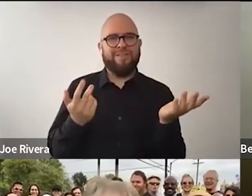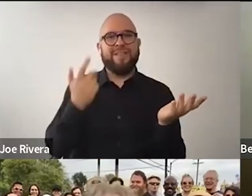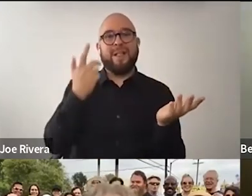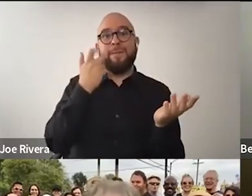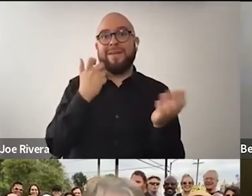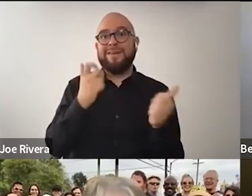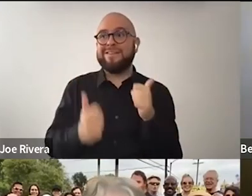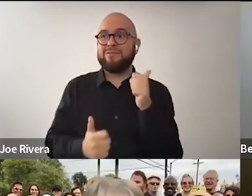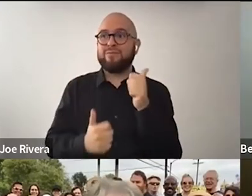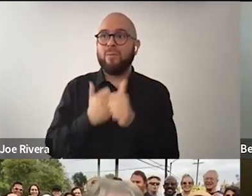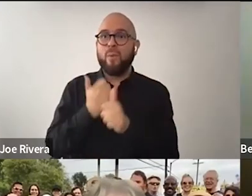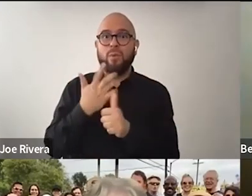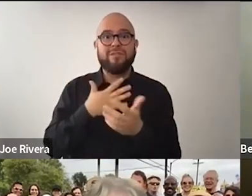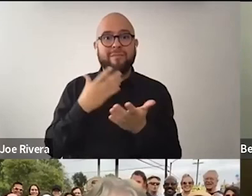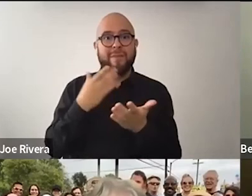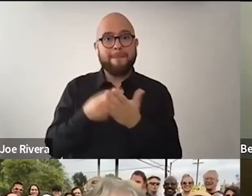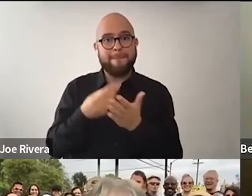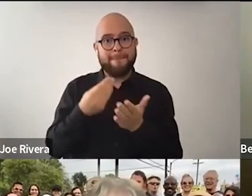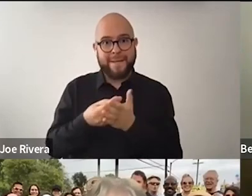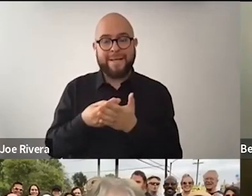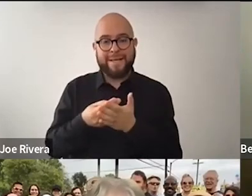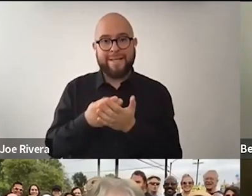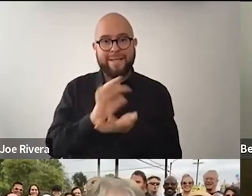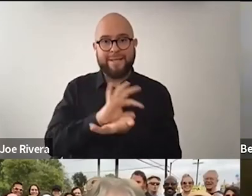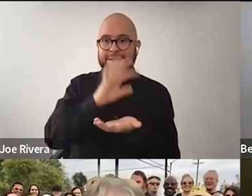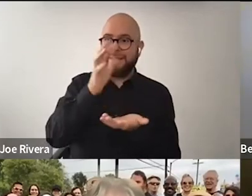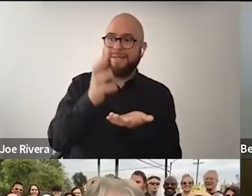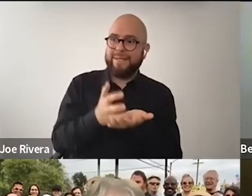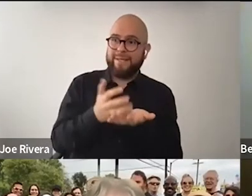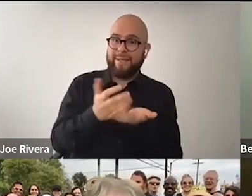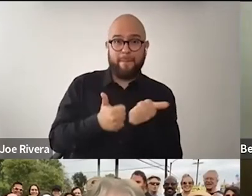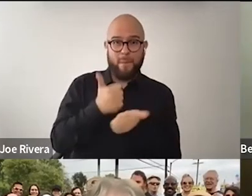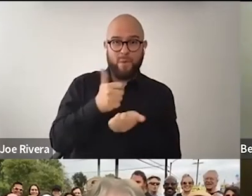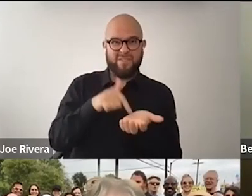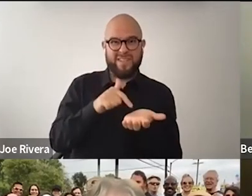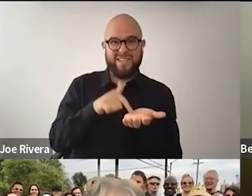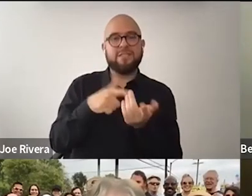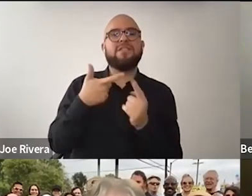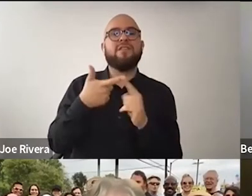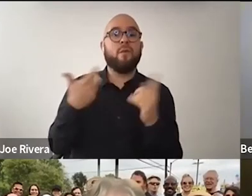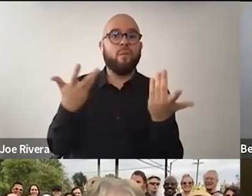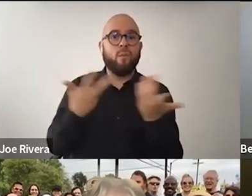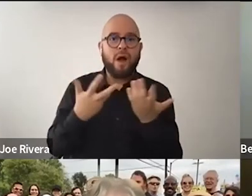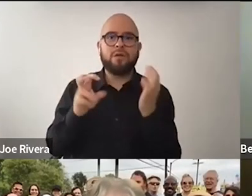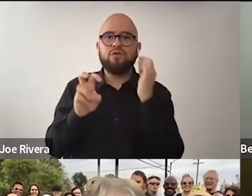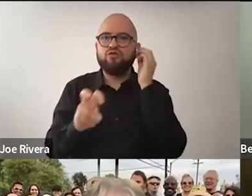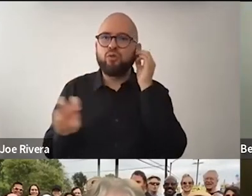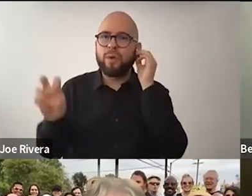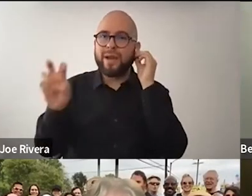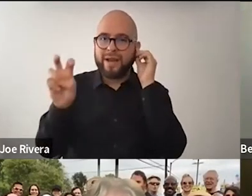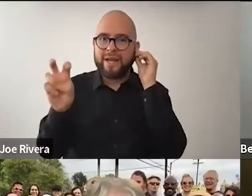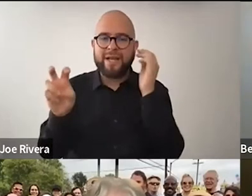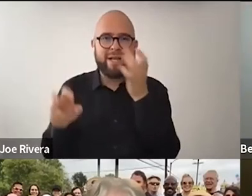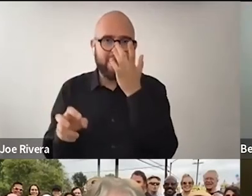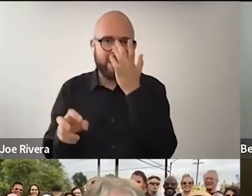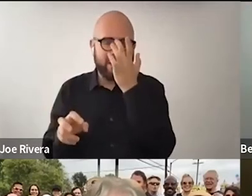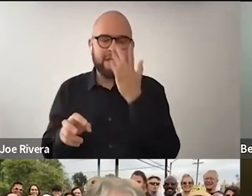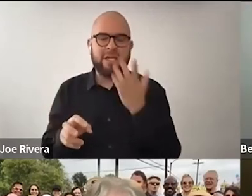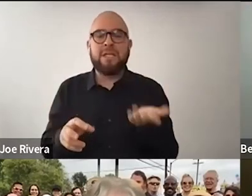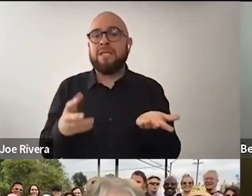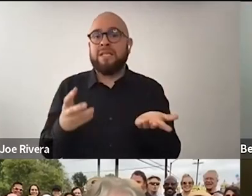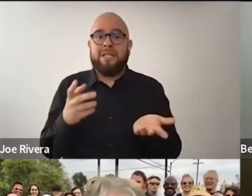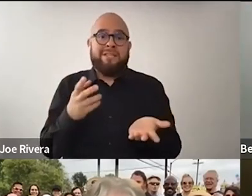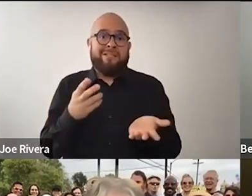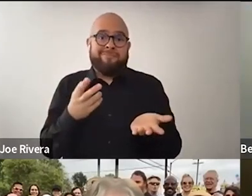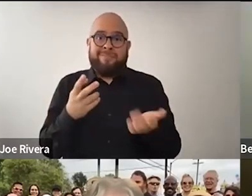monies, or the bulk of my work, generally comes from touring, which for the longest time did not come under